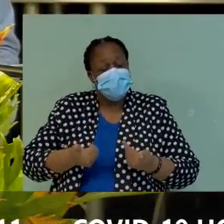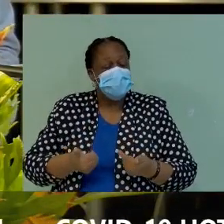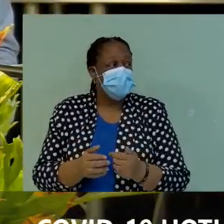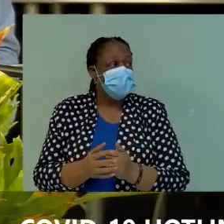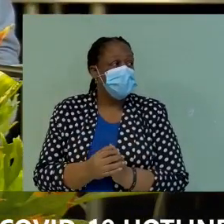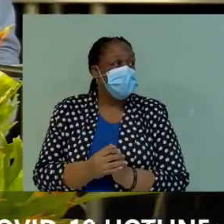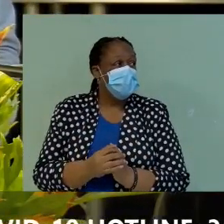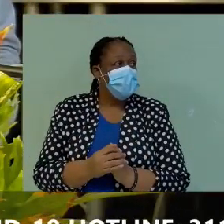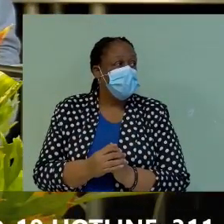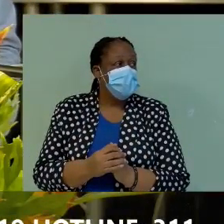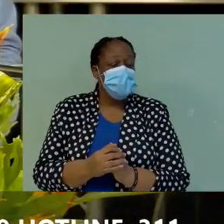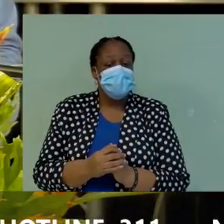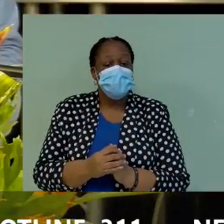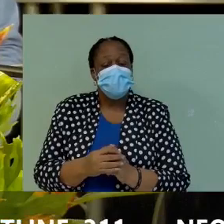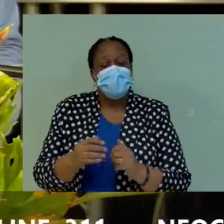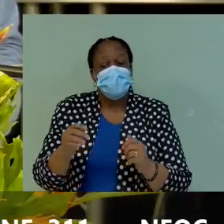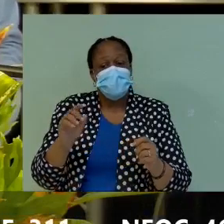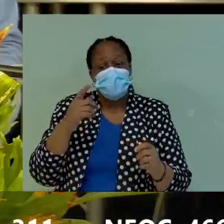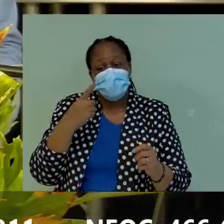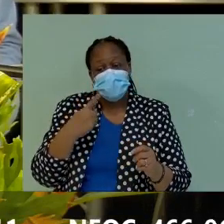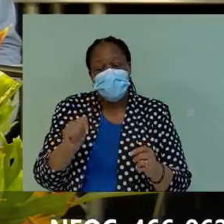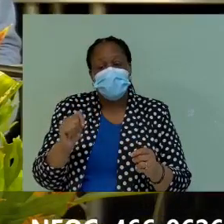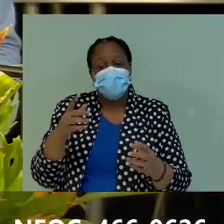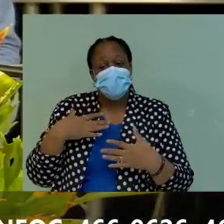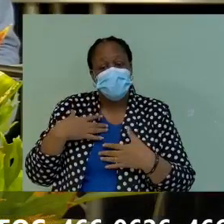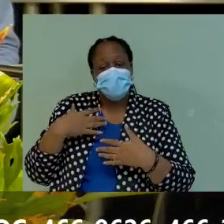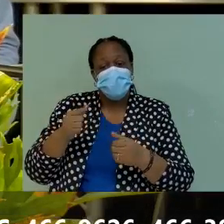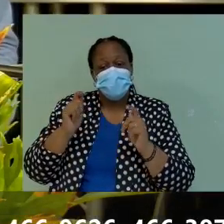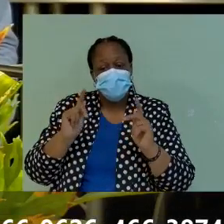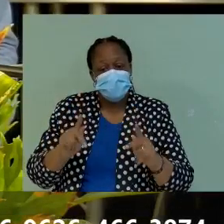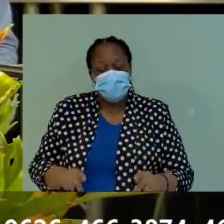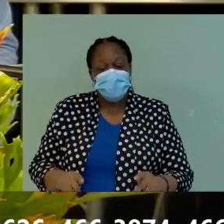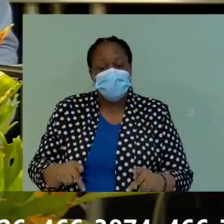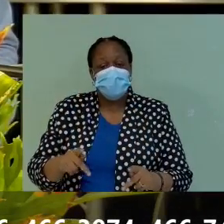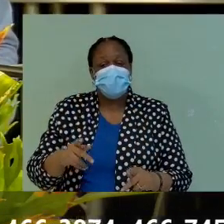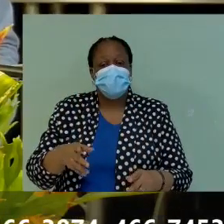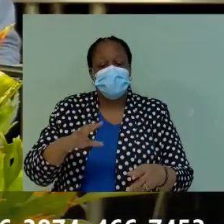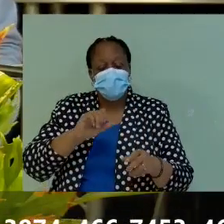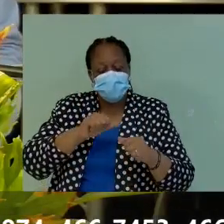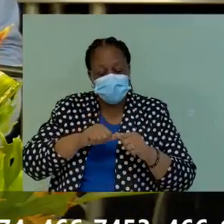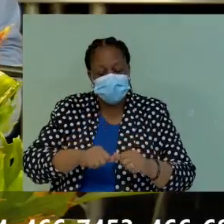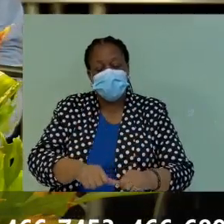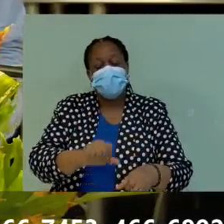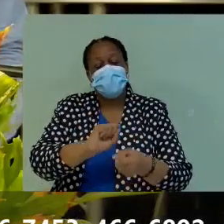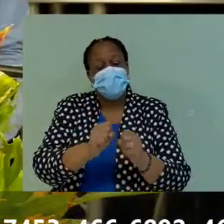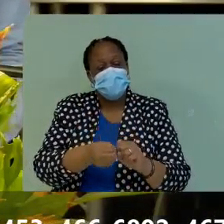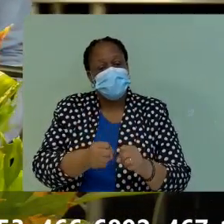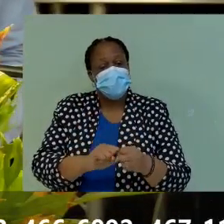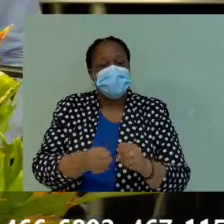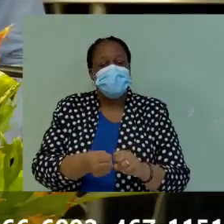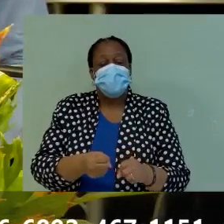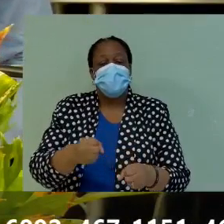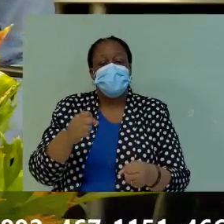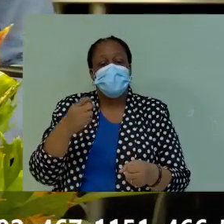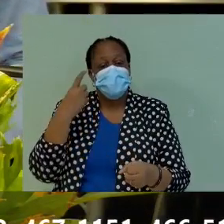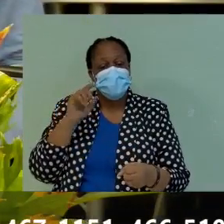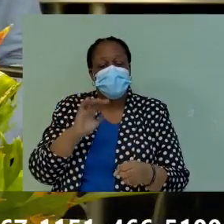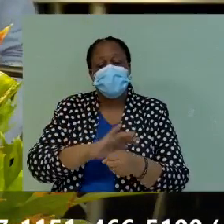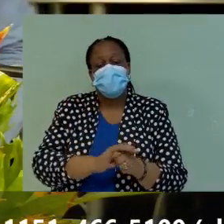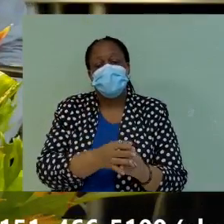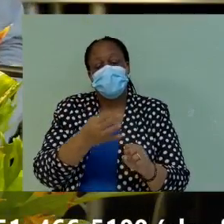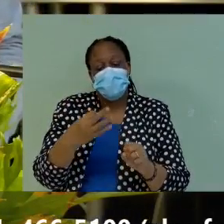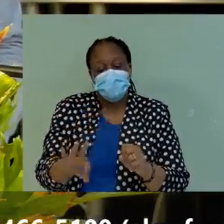Federation health professionals, technical workers, and others continue to fight the war on COVID-19, let